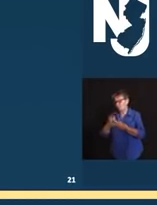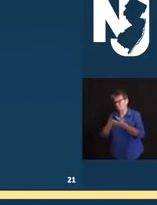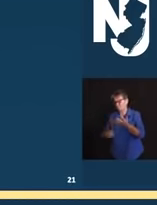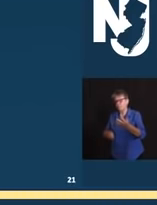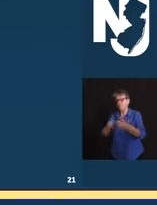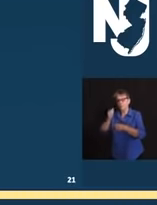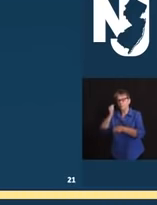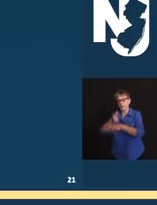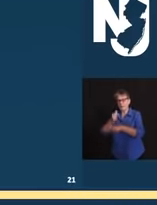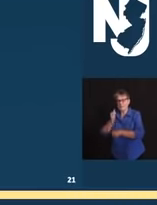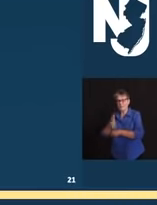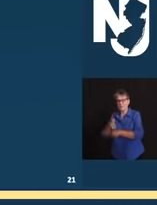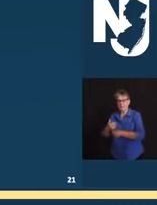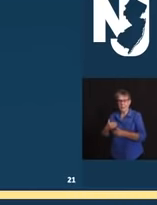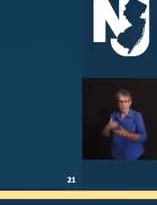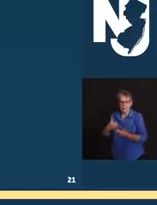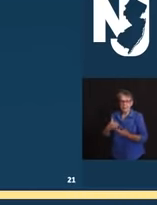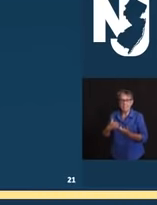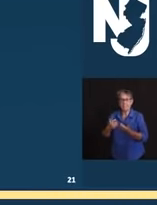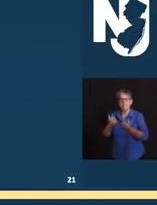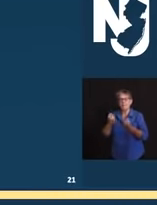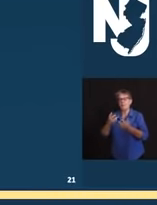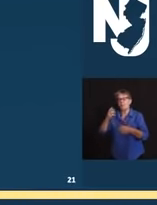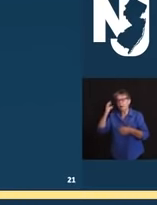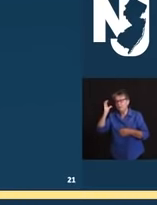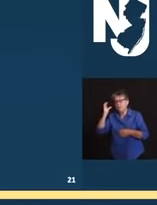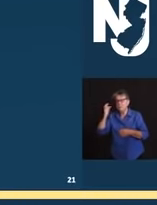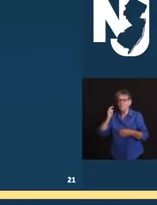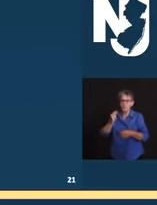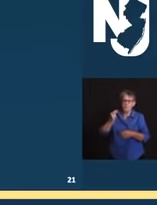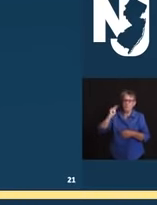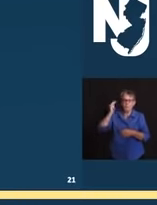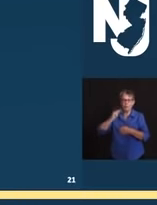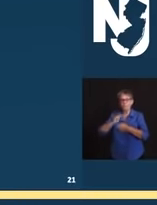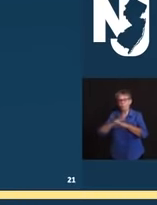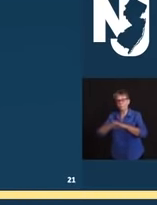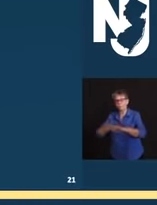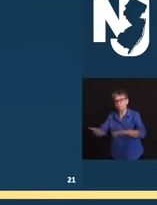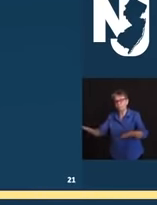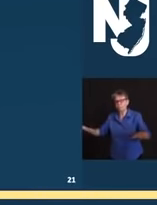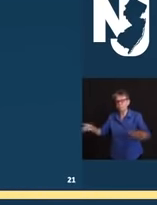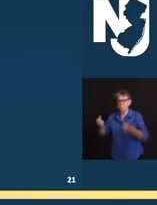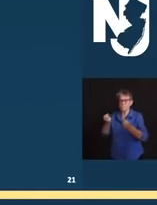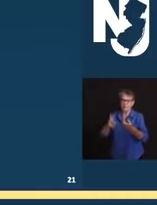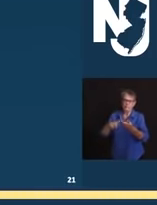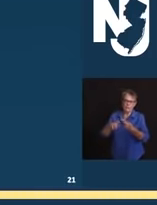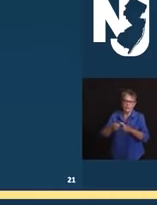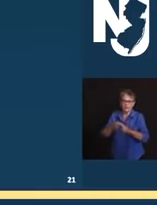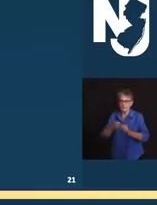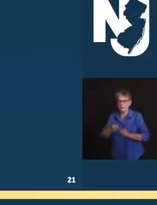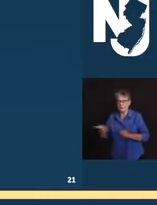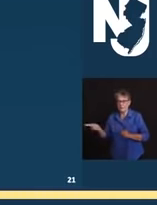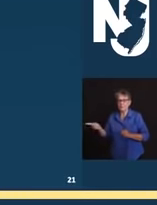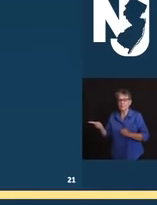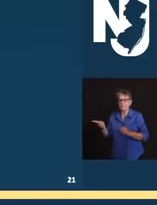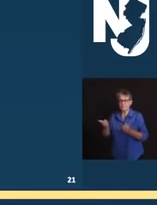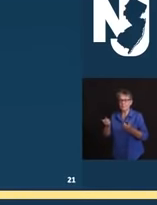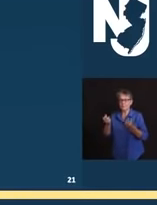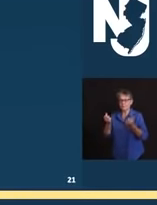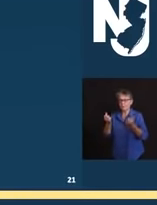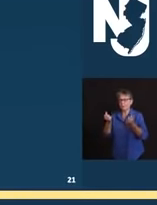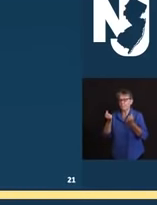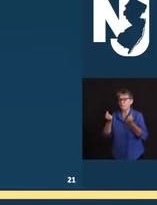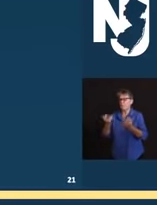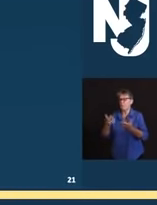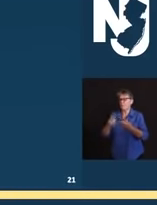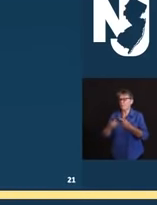and relatives, and many special friends, some he had been close to since his childhood. May God bless you, Arthur, and watch